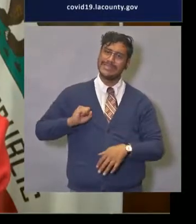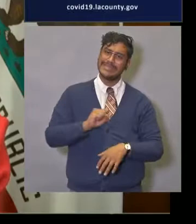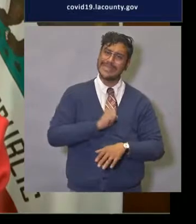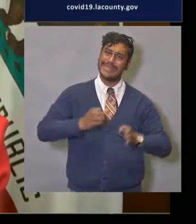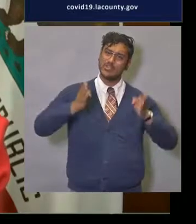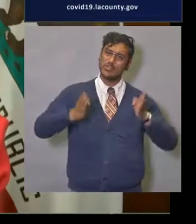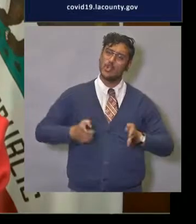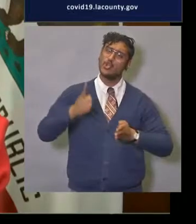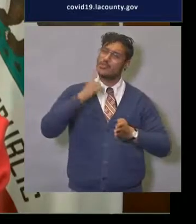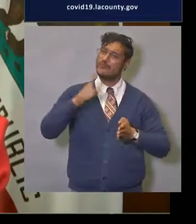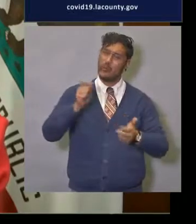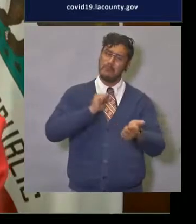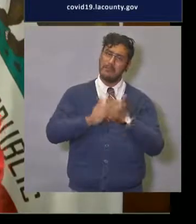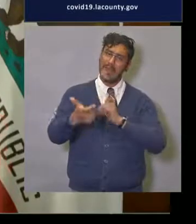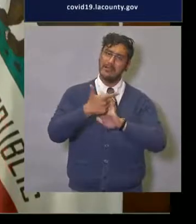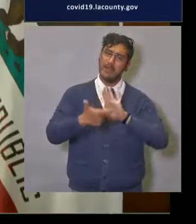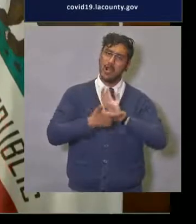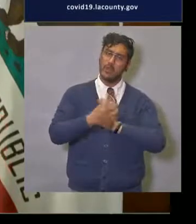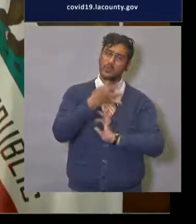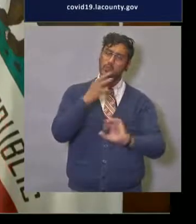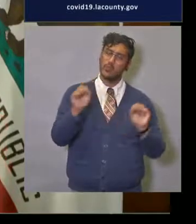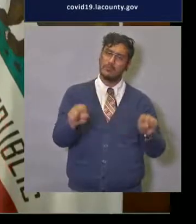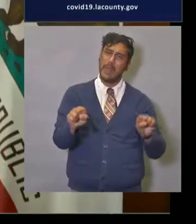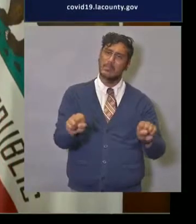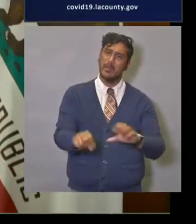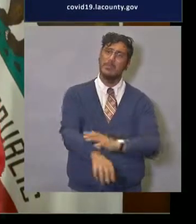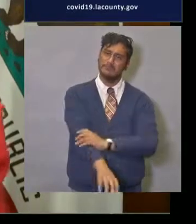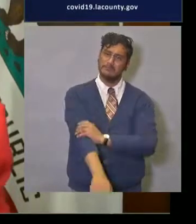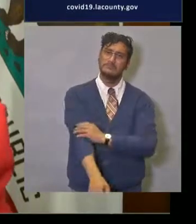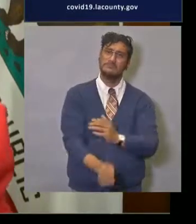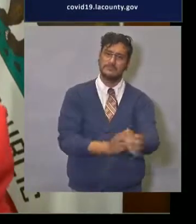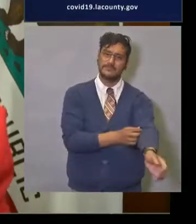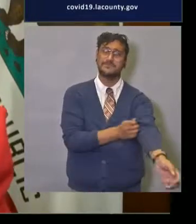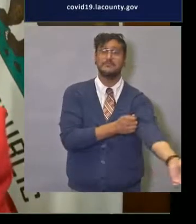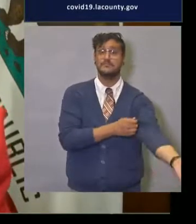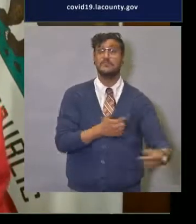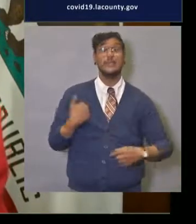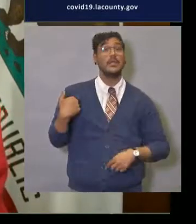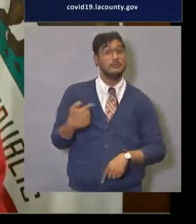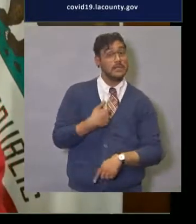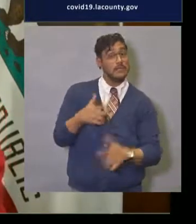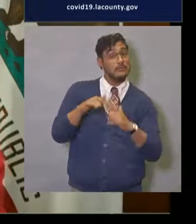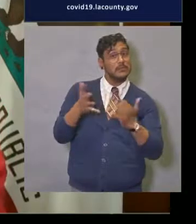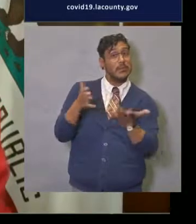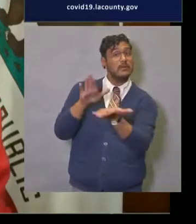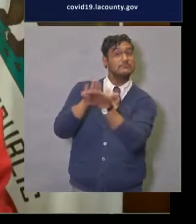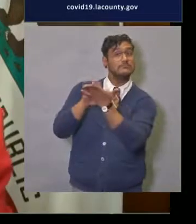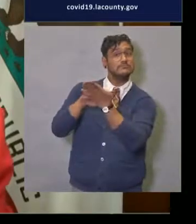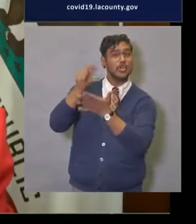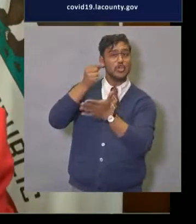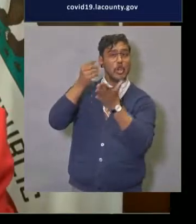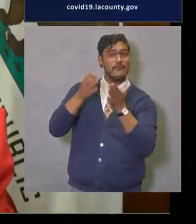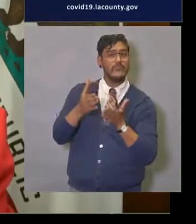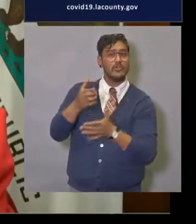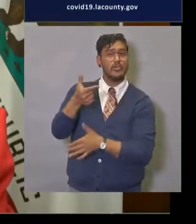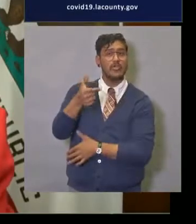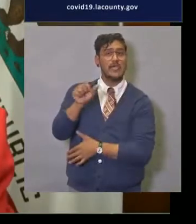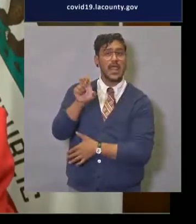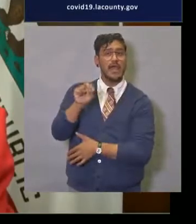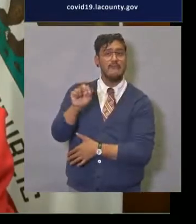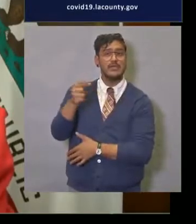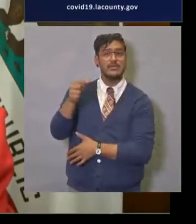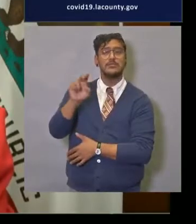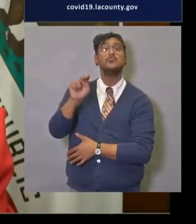the legislation as soon as possible. I also want to applaud Governor Gavin Newsom's latest initiative